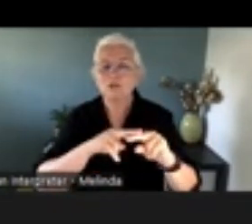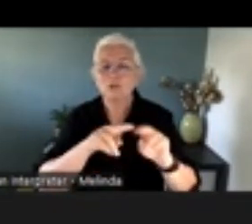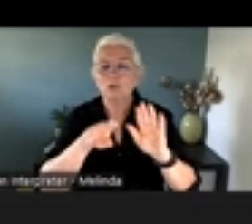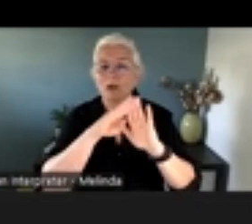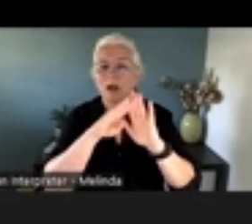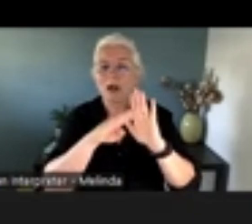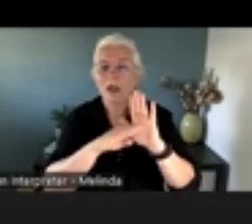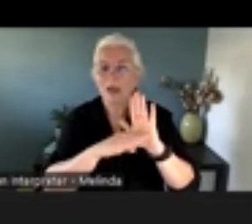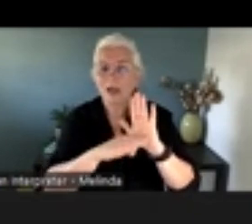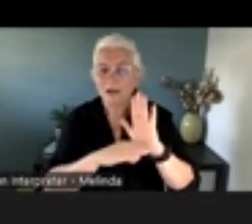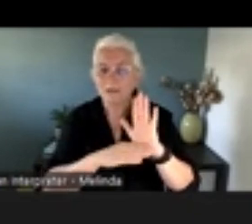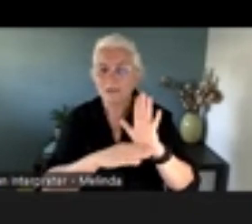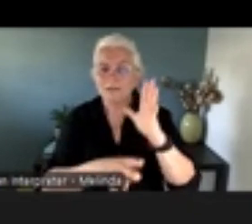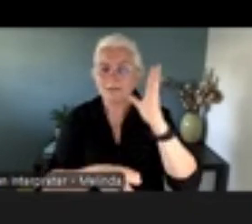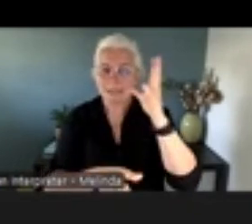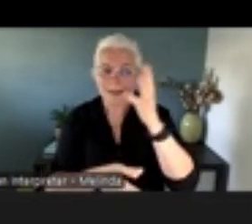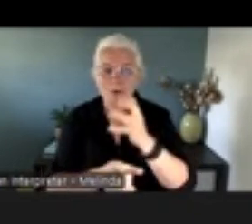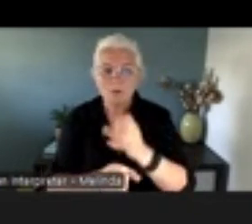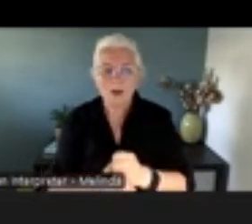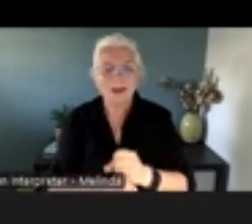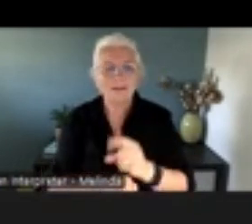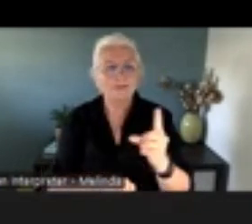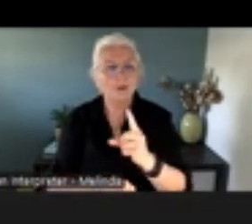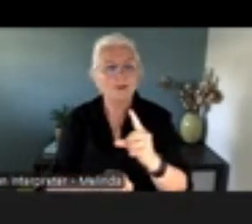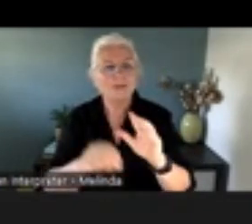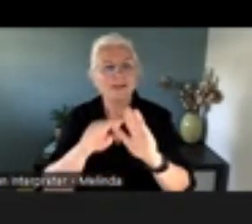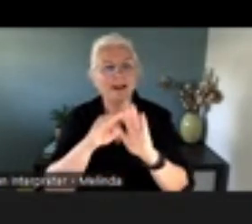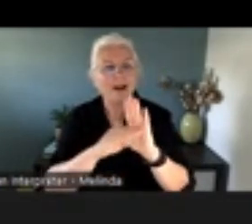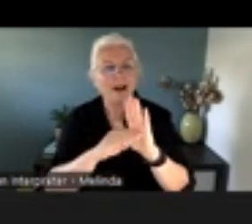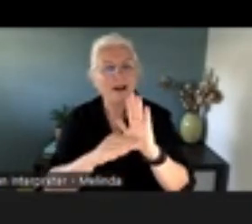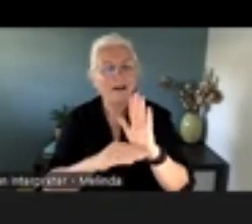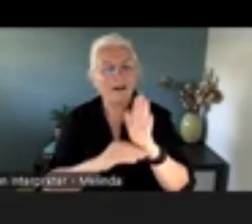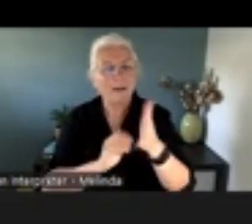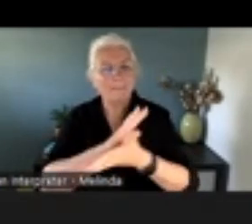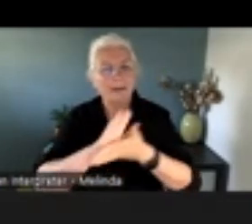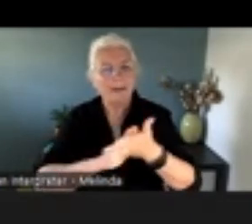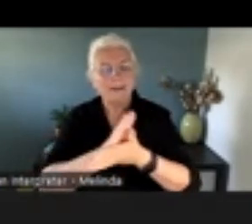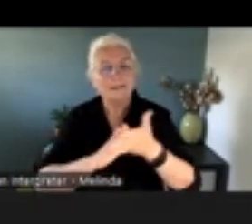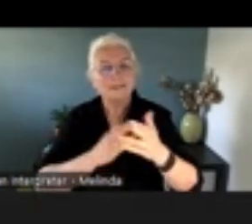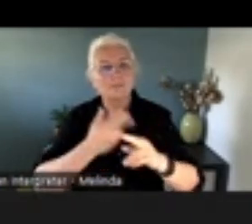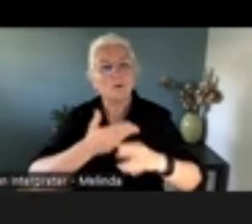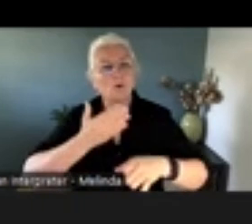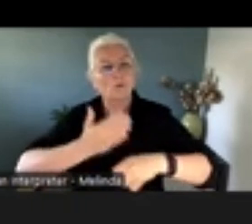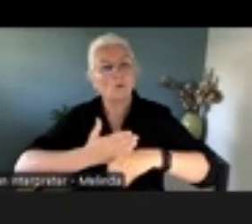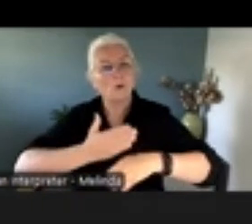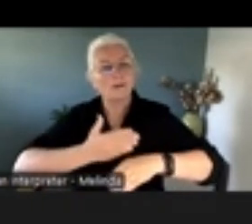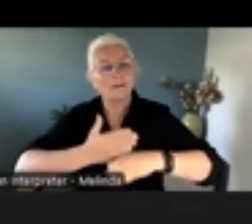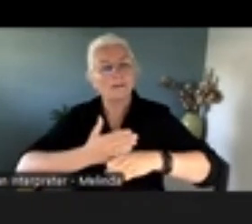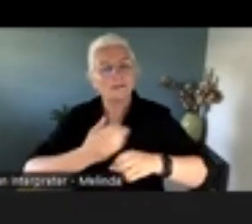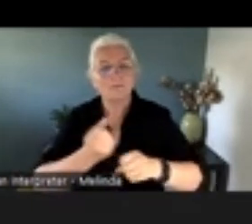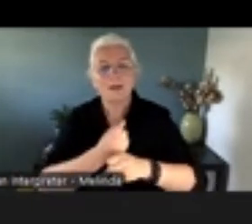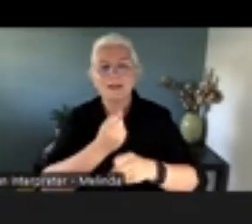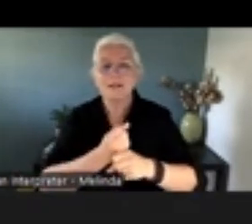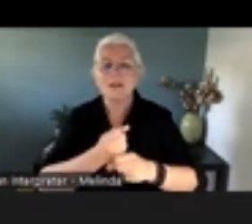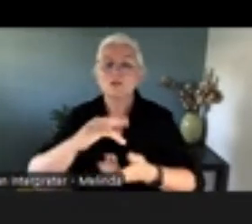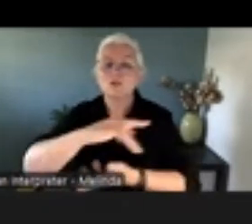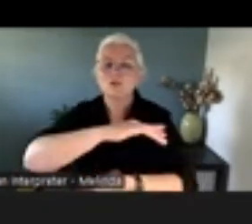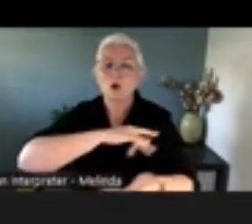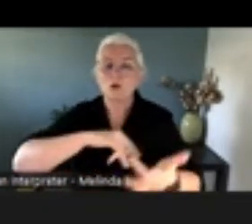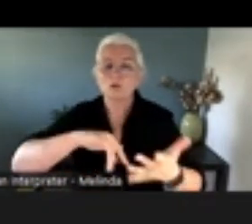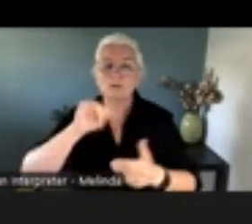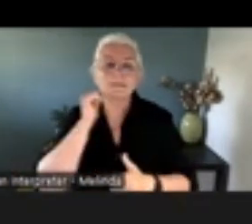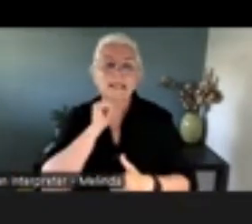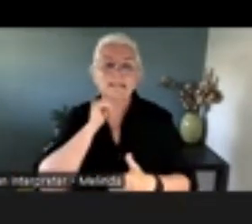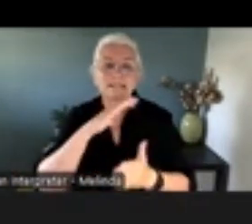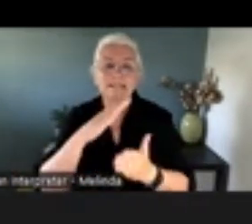really summarise essentially what the guidelines is for workers to create social and sexual safety for and